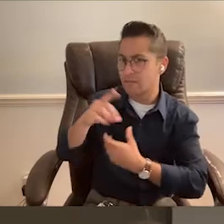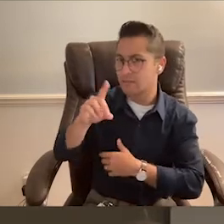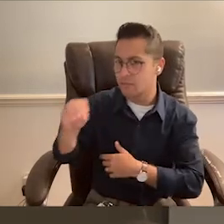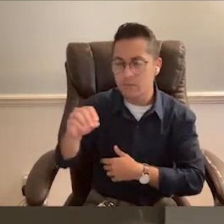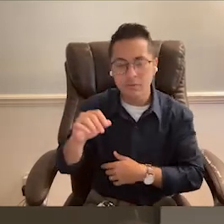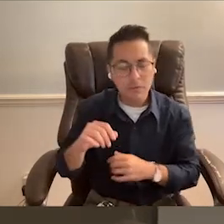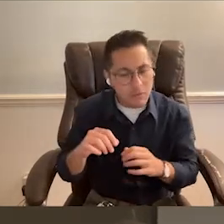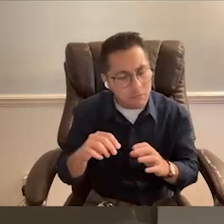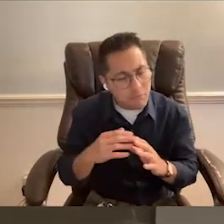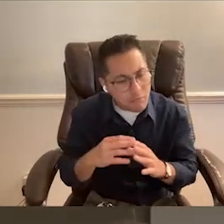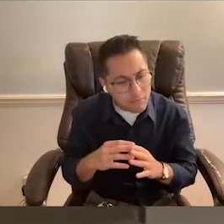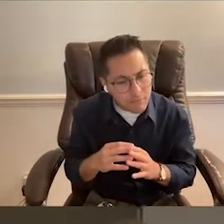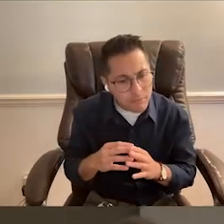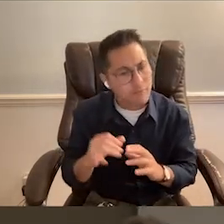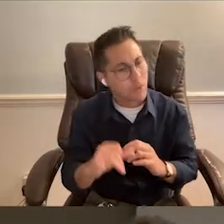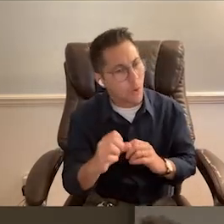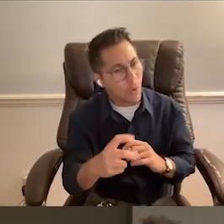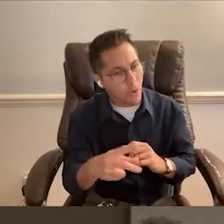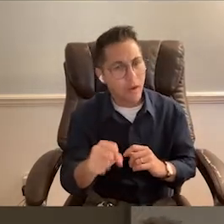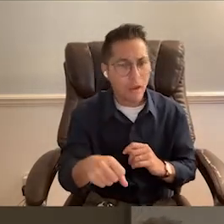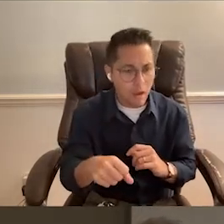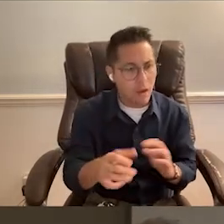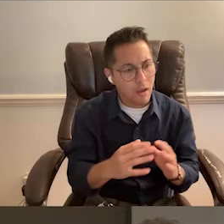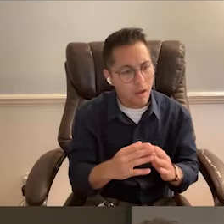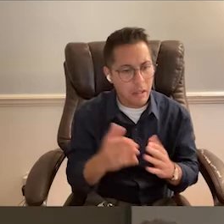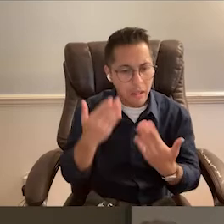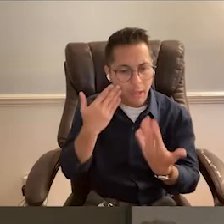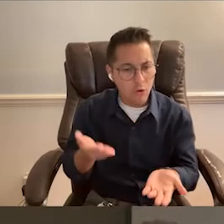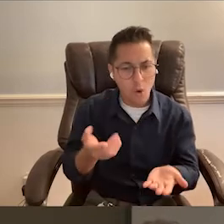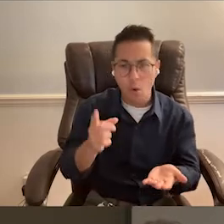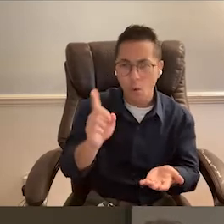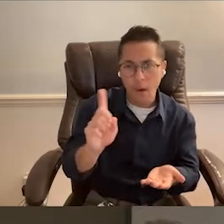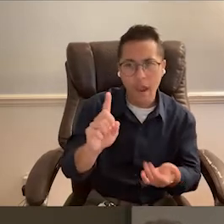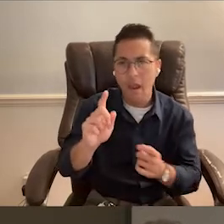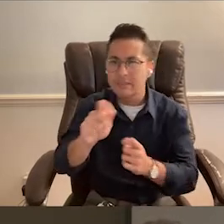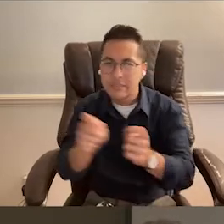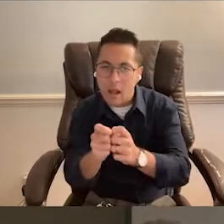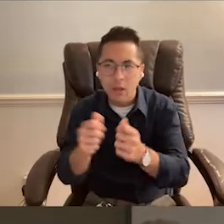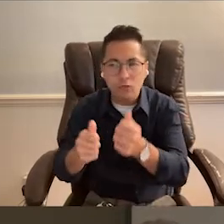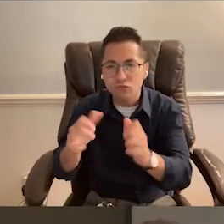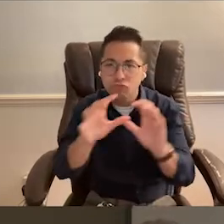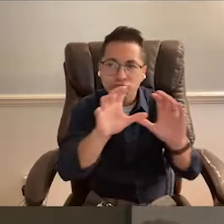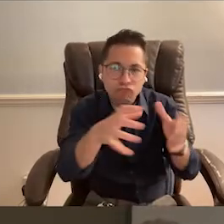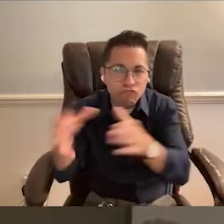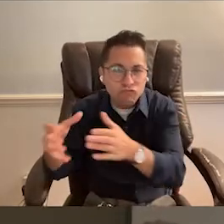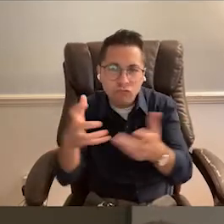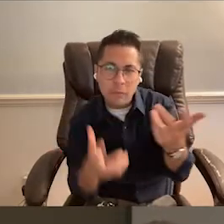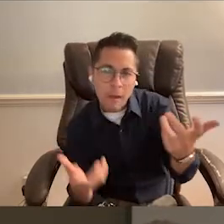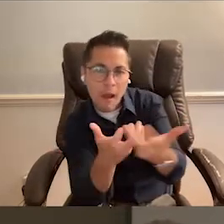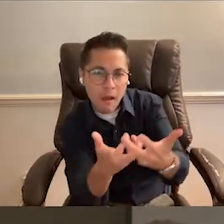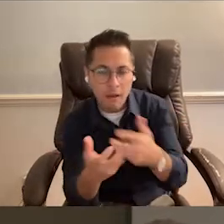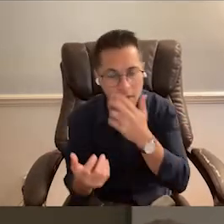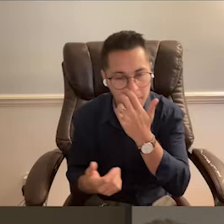know before, because he has autism disorder, but they're like, it's always like, okay, yeah, it's just, I don't know,